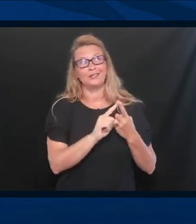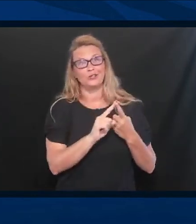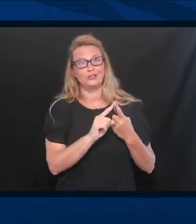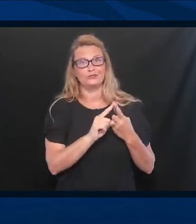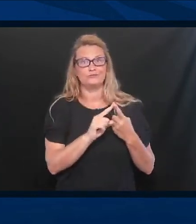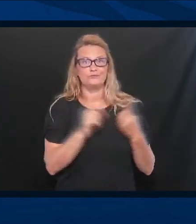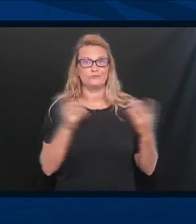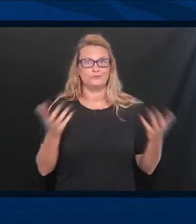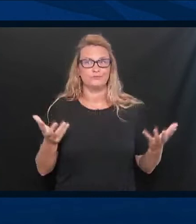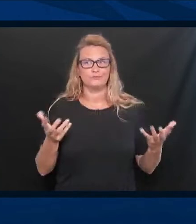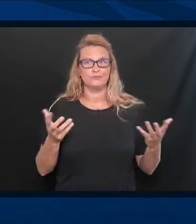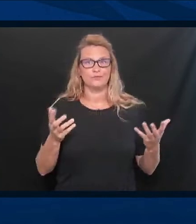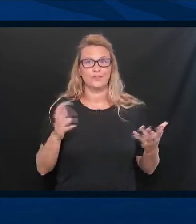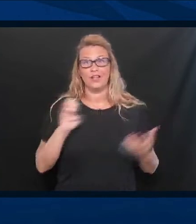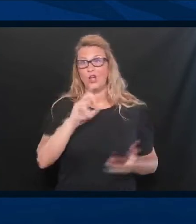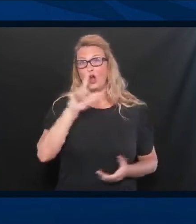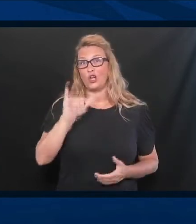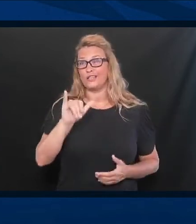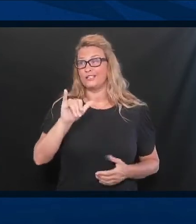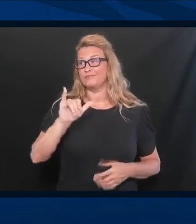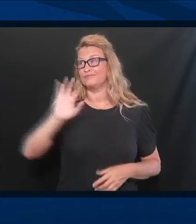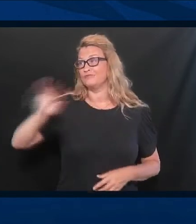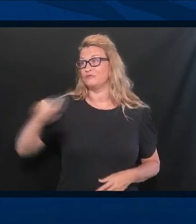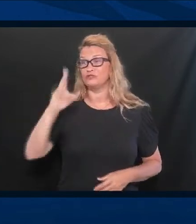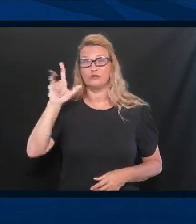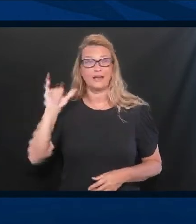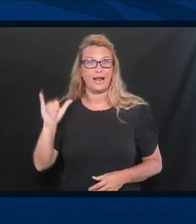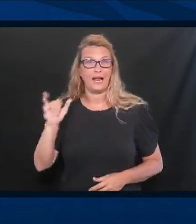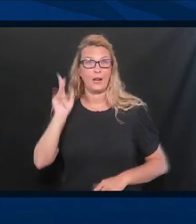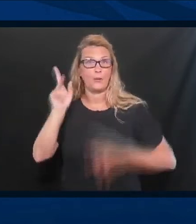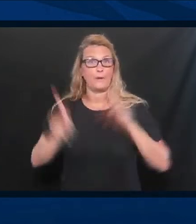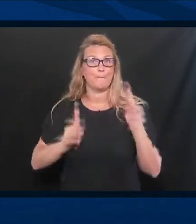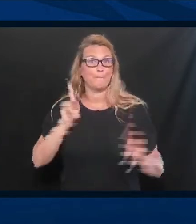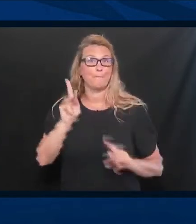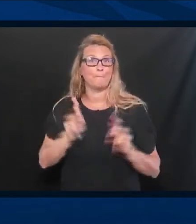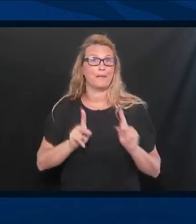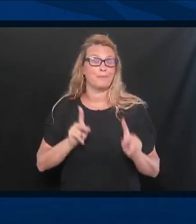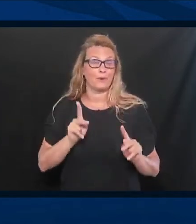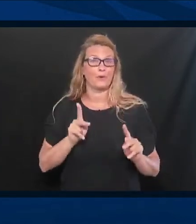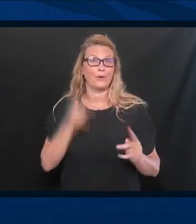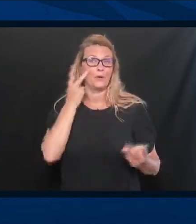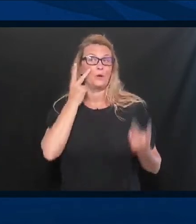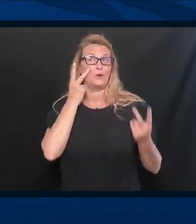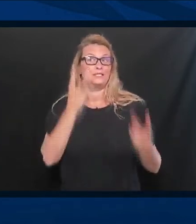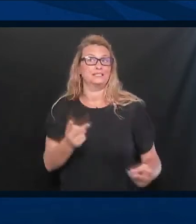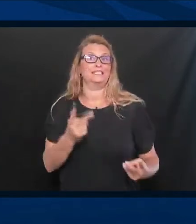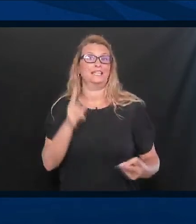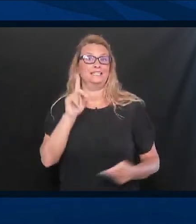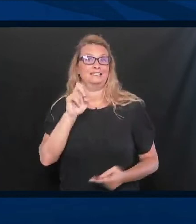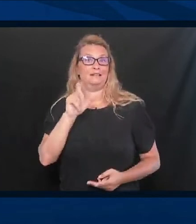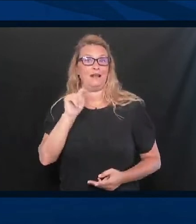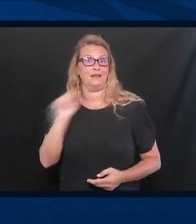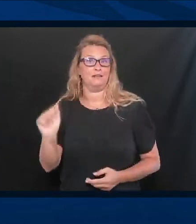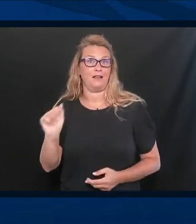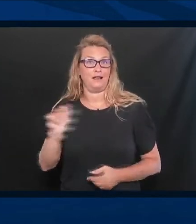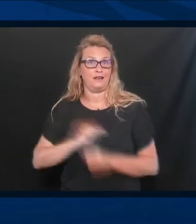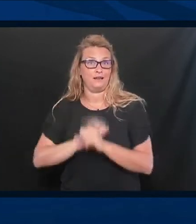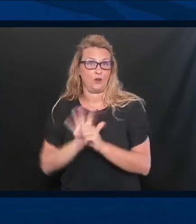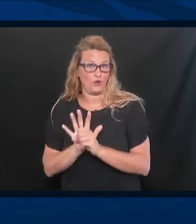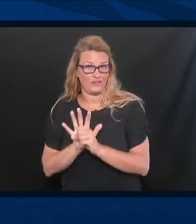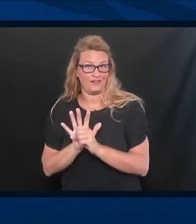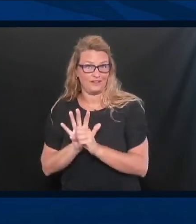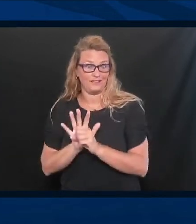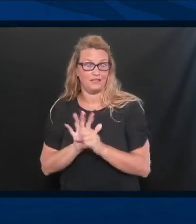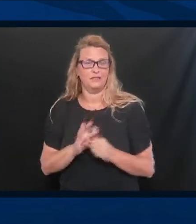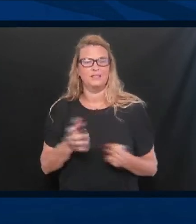let's say early July, when people were, also becoming more kind of worried about the Delta variant.